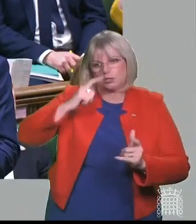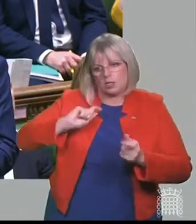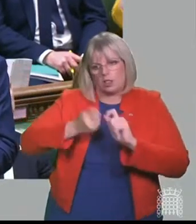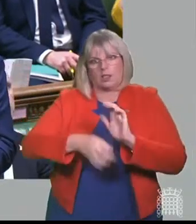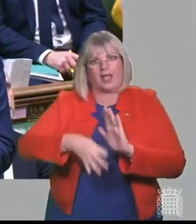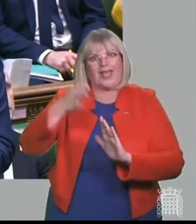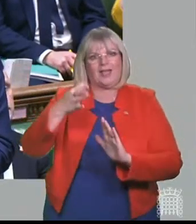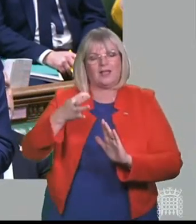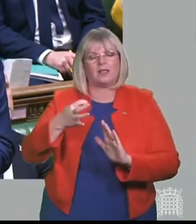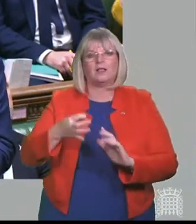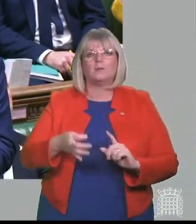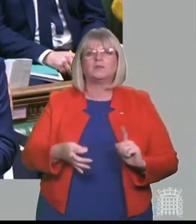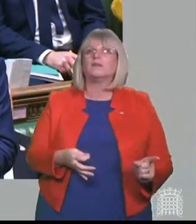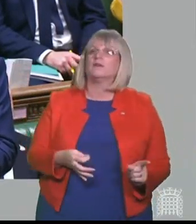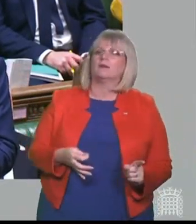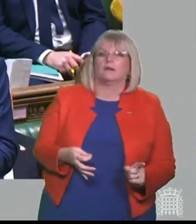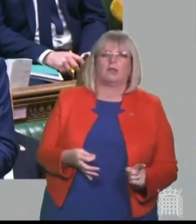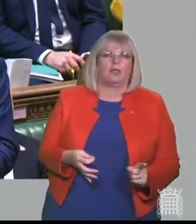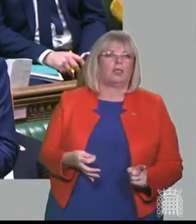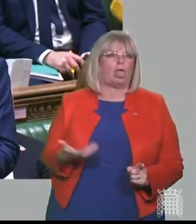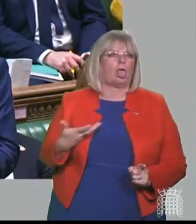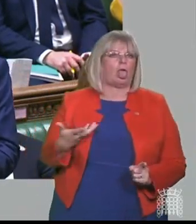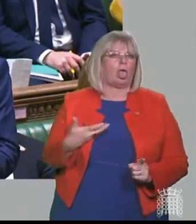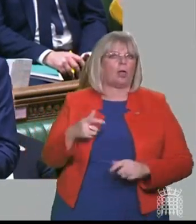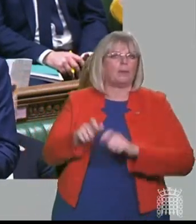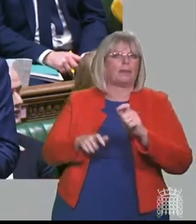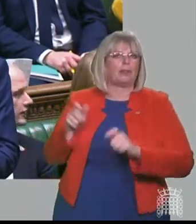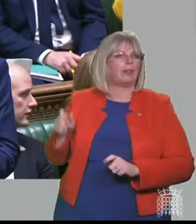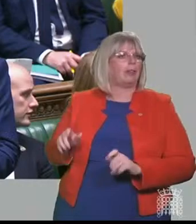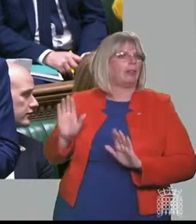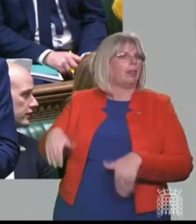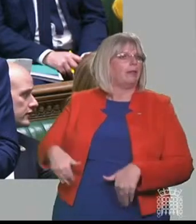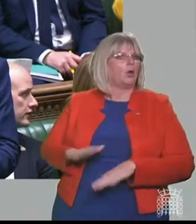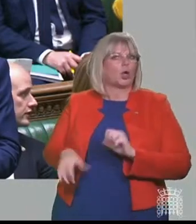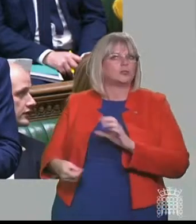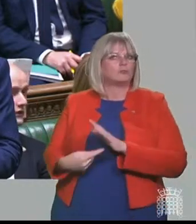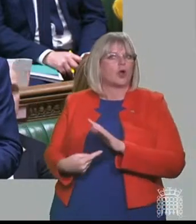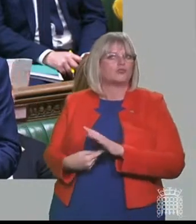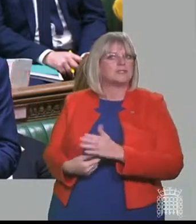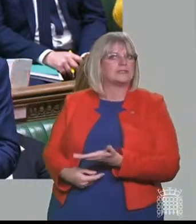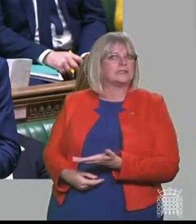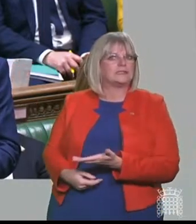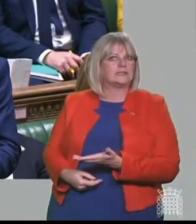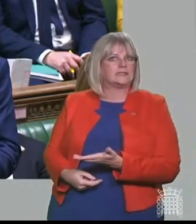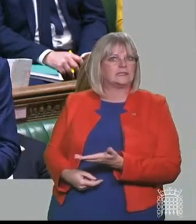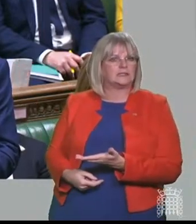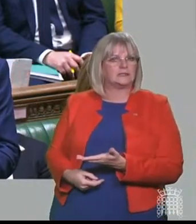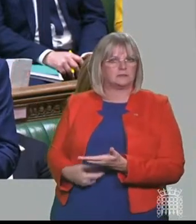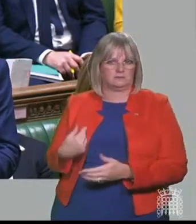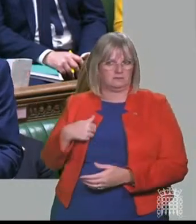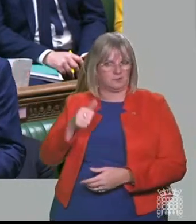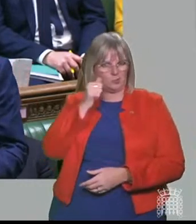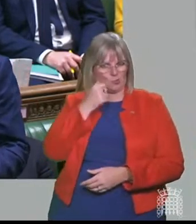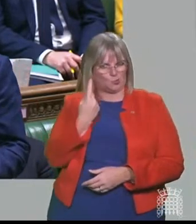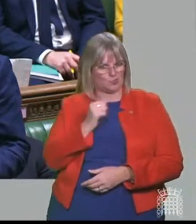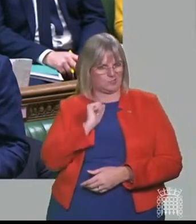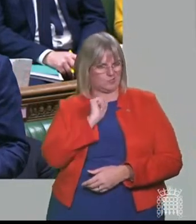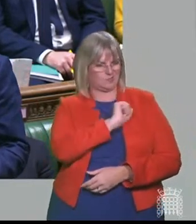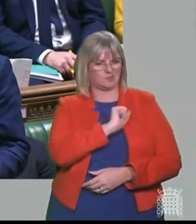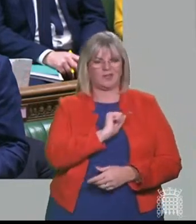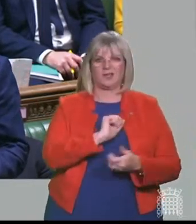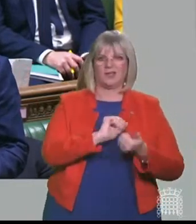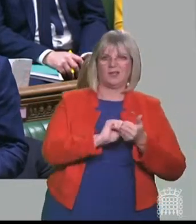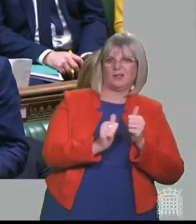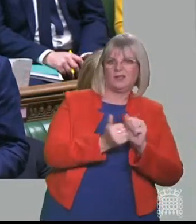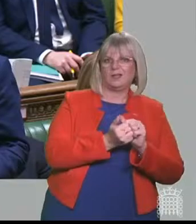this government's priority. We know who goes through their priority lanes. Why is this UK government